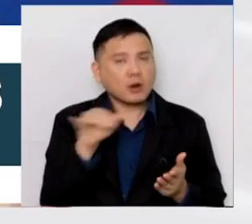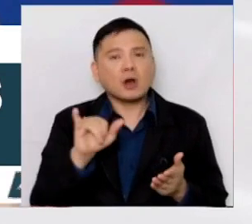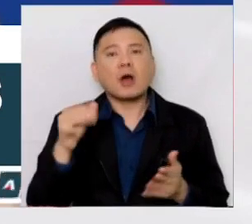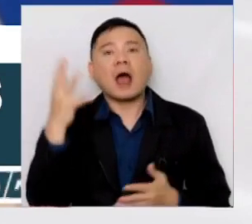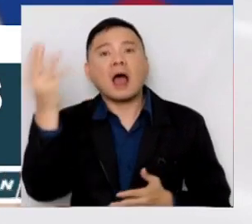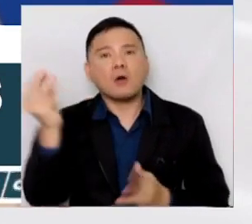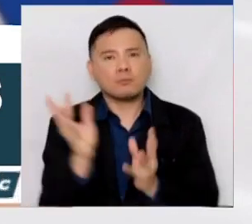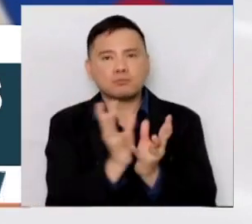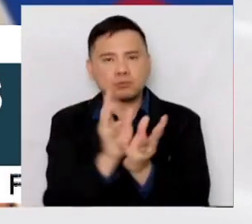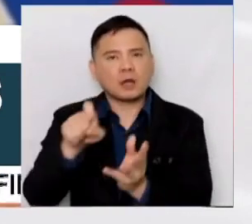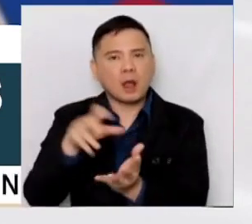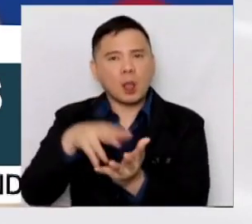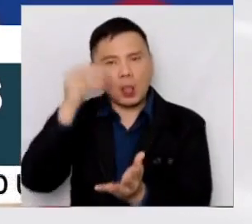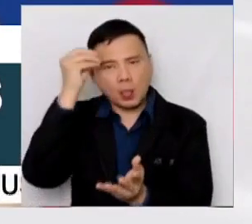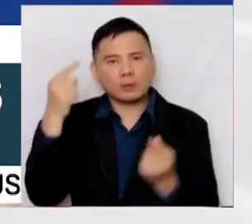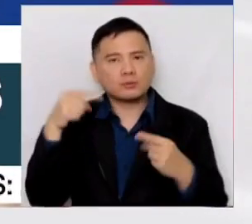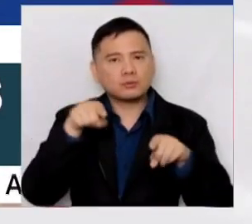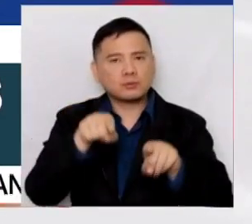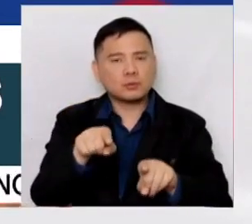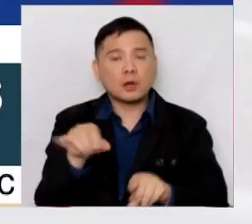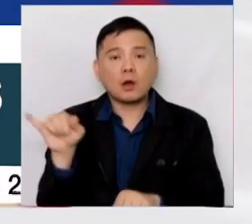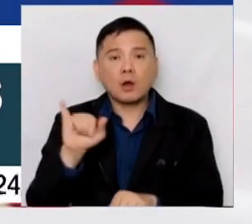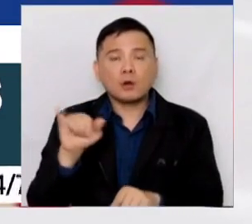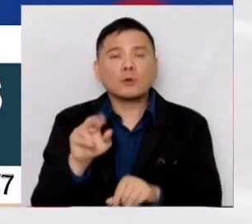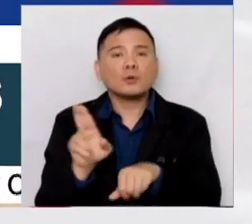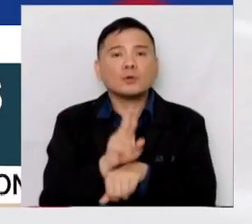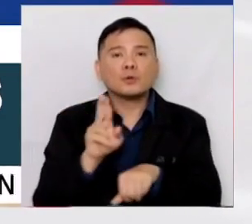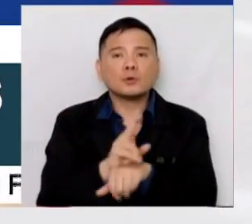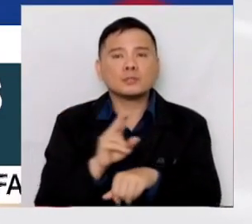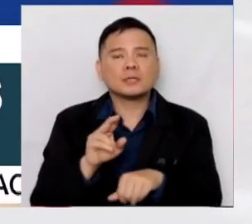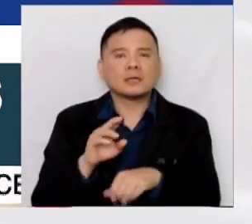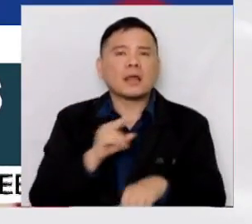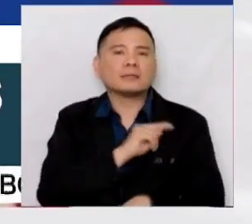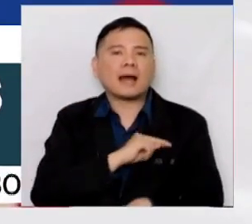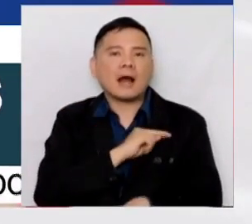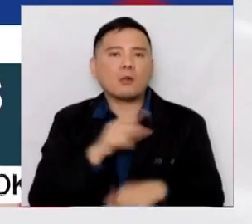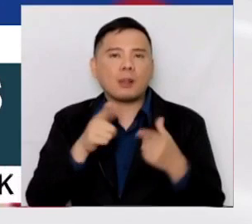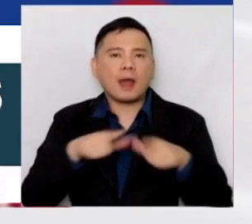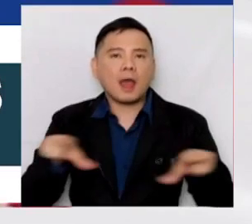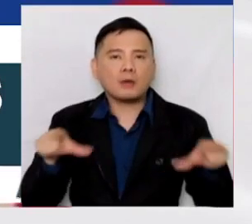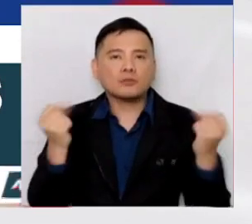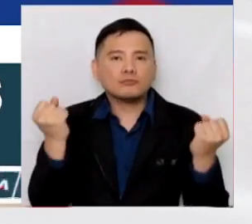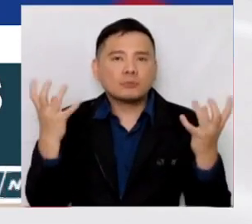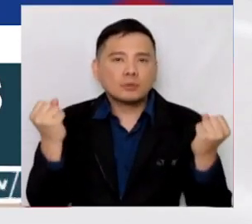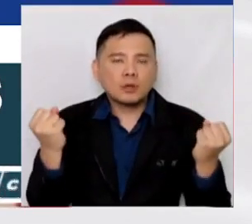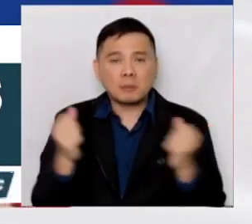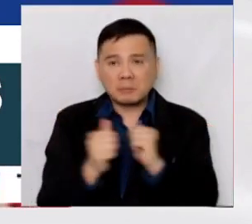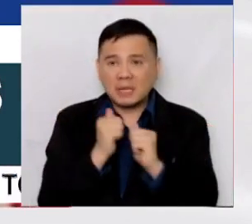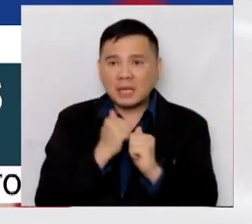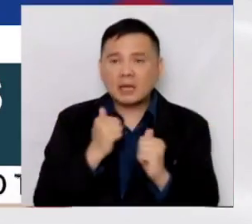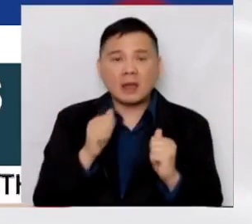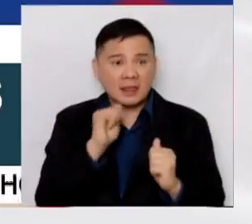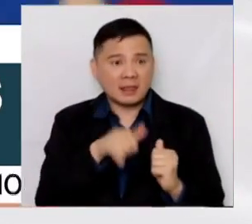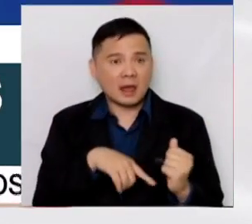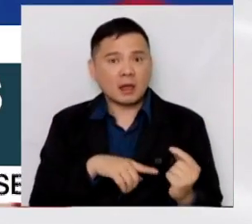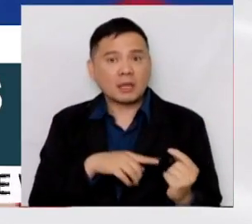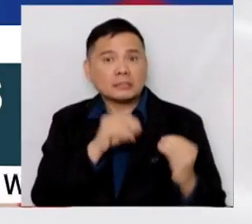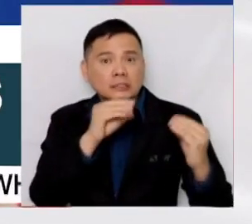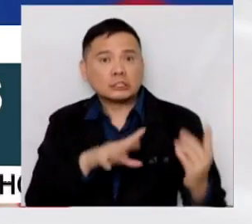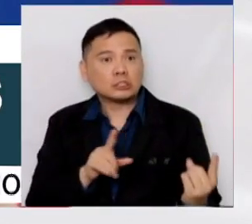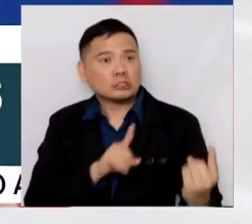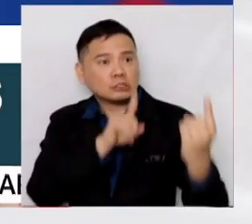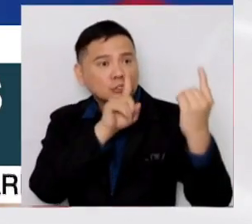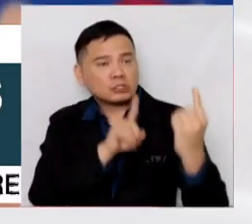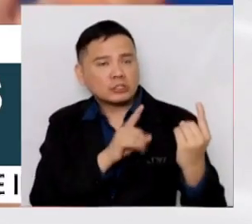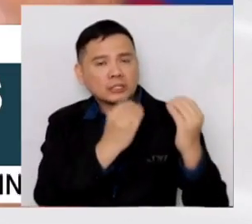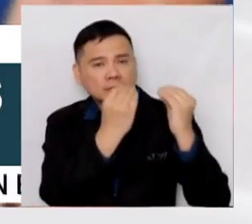like them to teach it in the mother tongue so that the concepts are received and taken, and not just in English first, because it's ridiculous. You